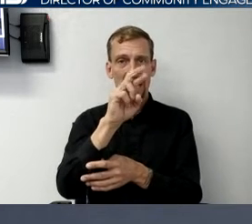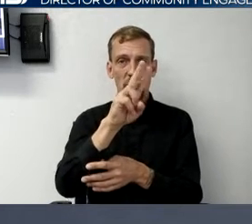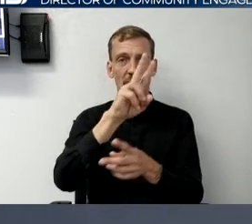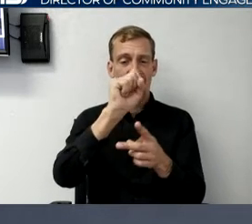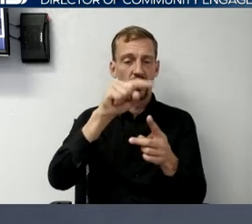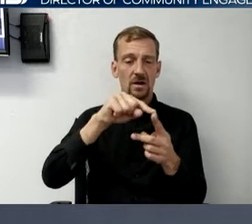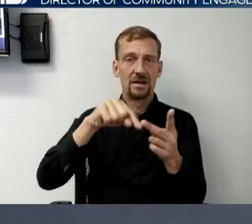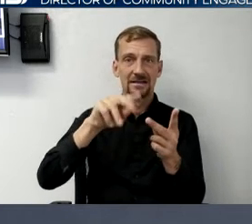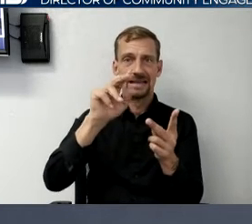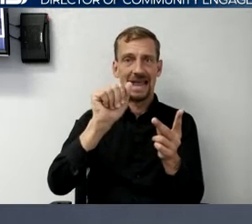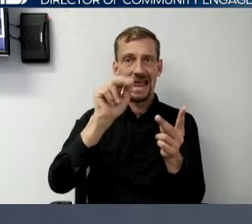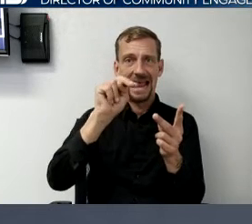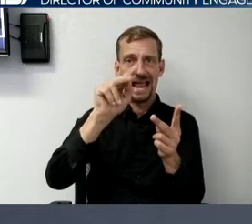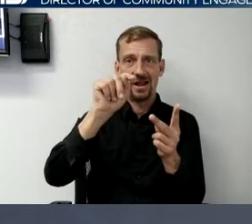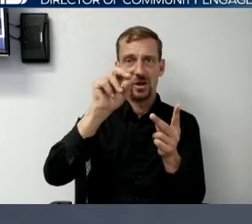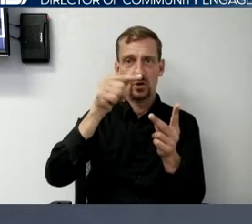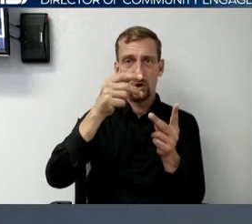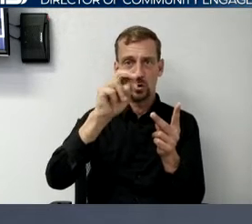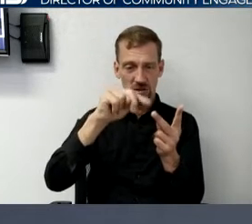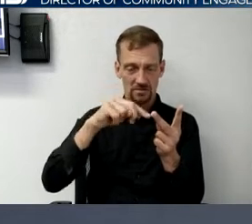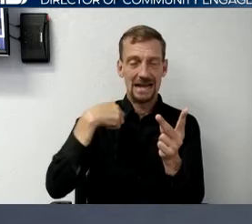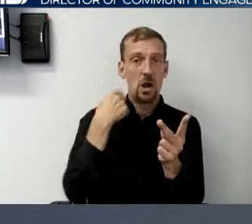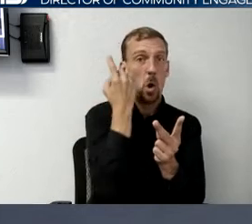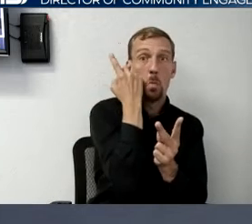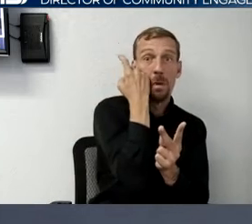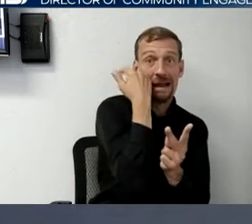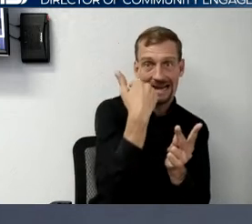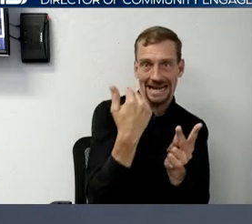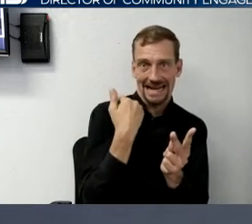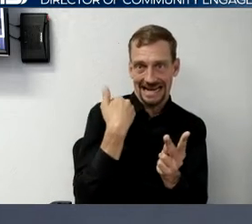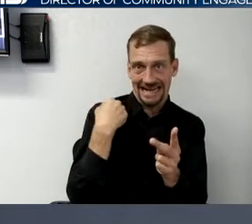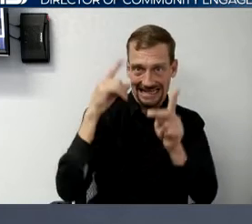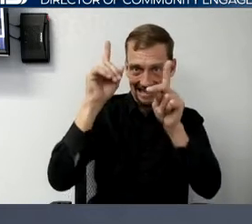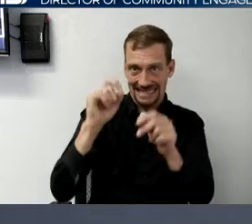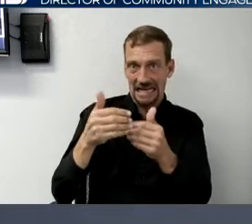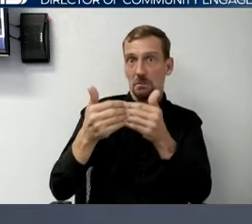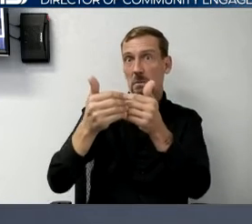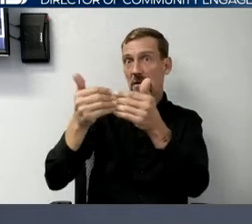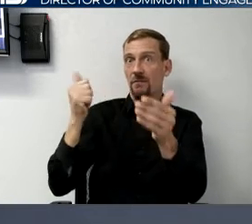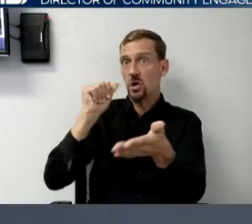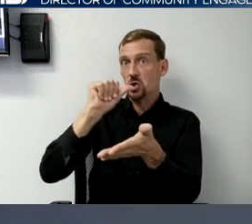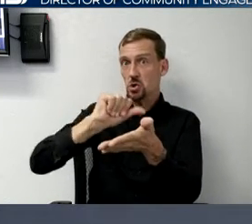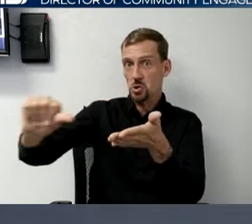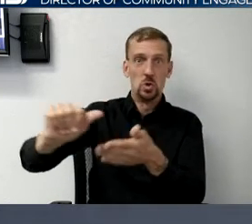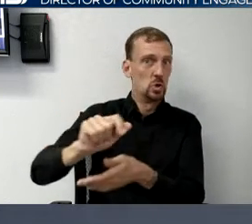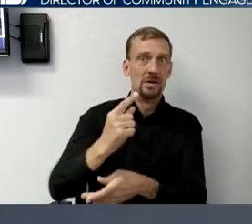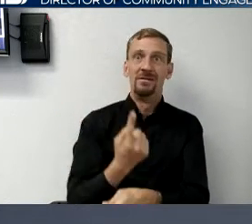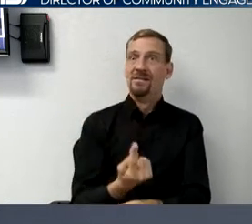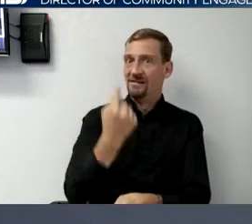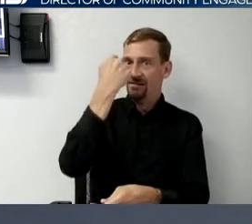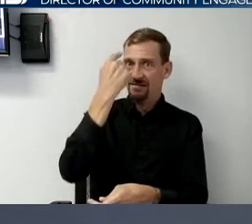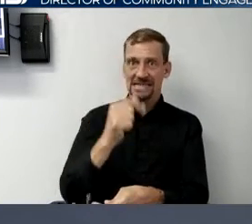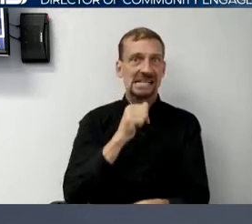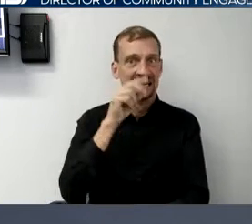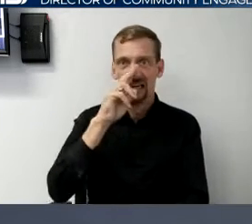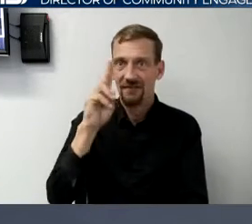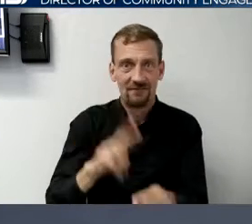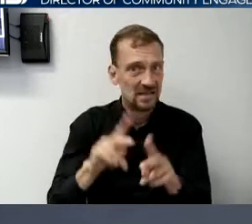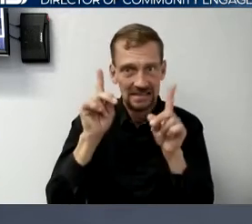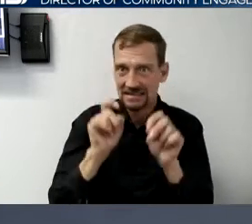just had the test, before I went into surgery, and it is not a fun test. No, it is